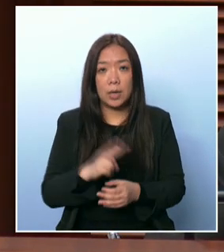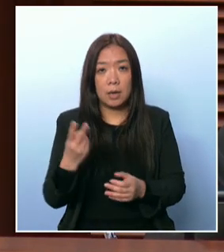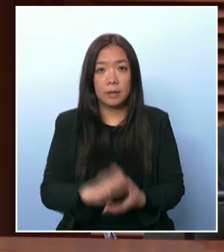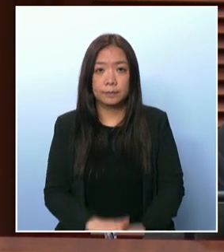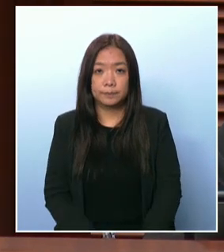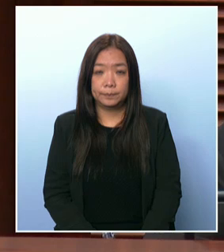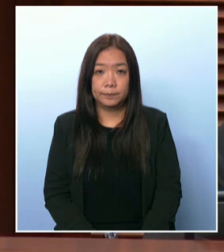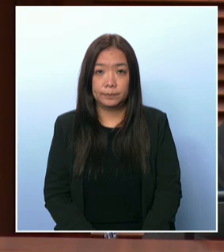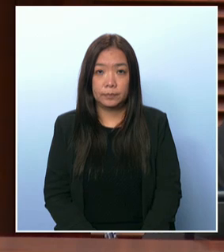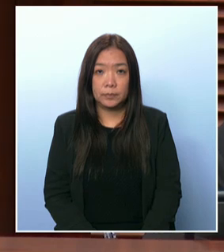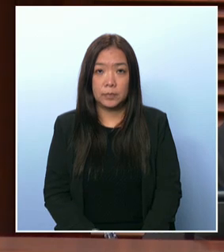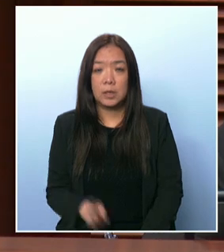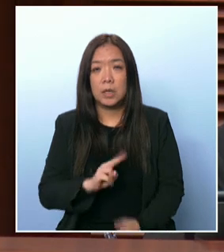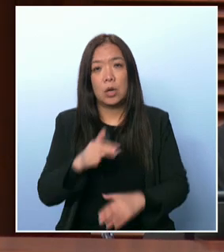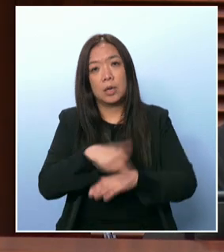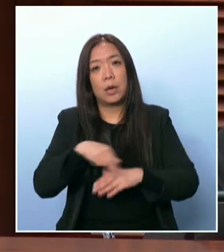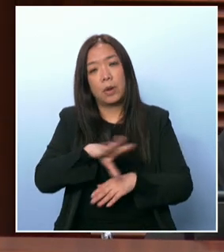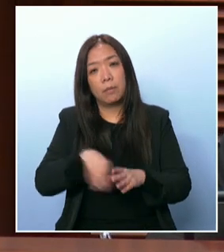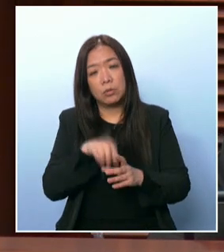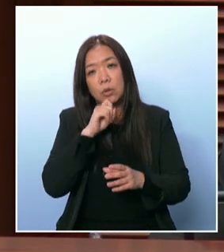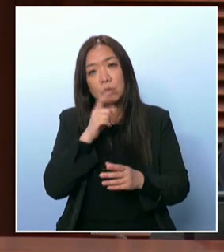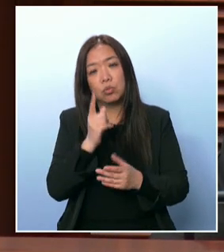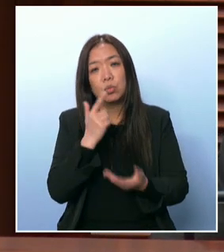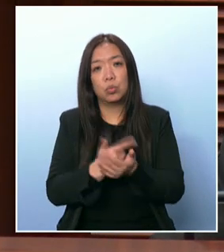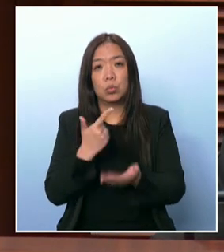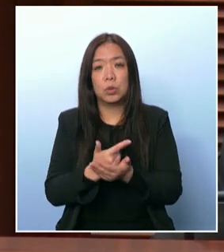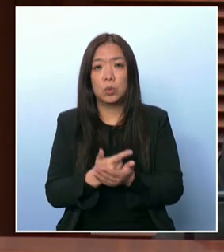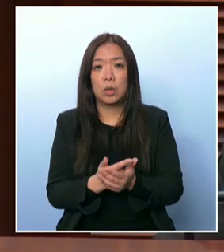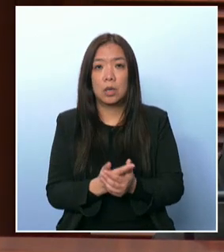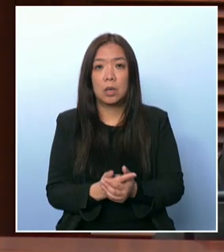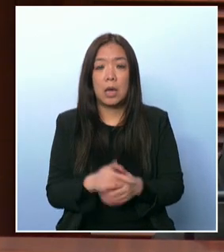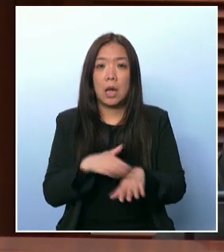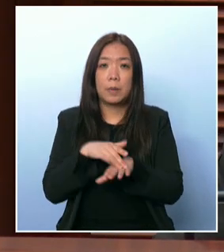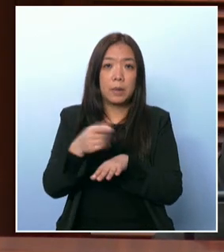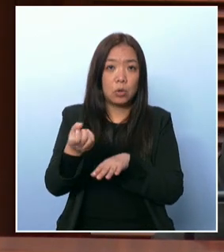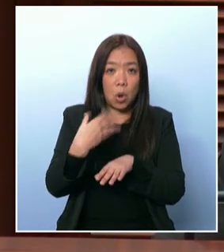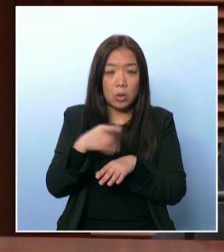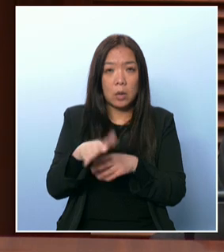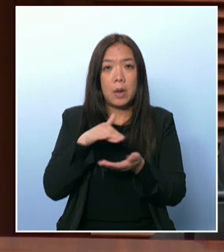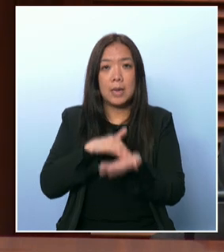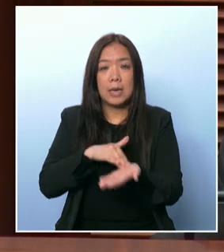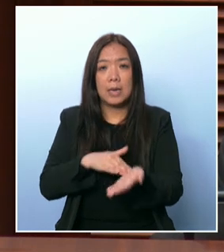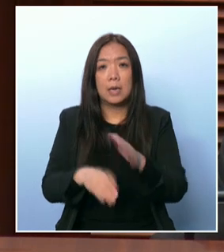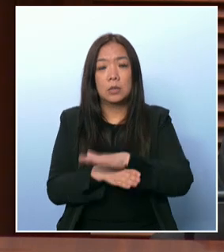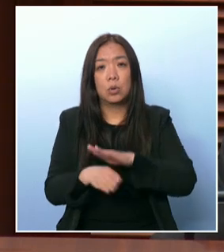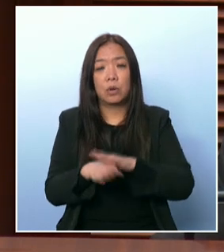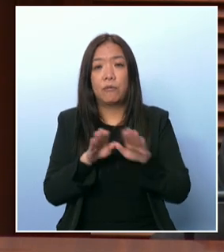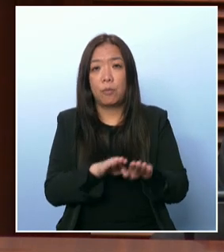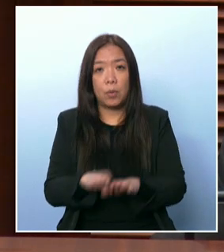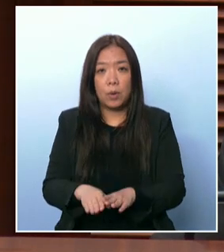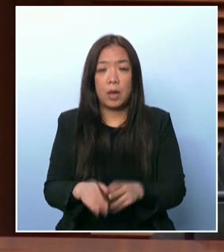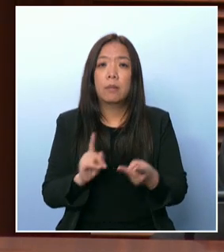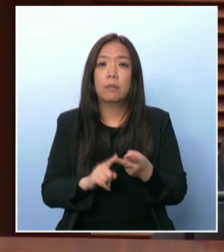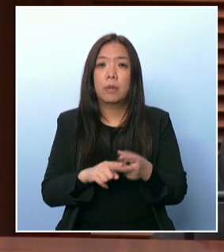be sold in Hong Kong and thus the world. In terms of healthcare system reform,